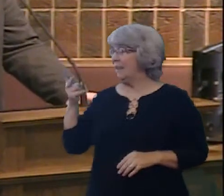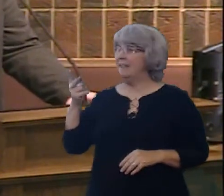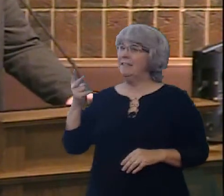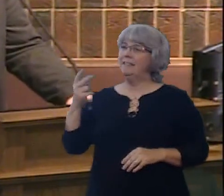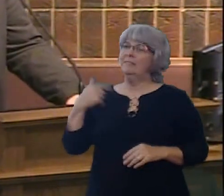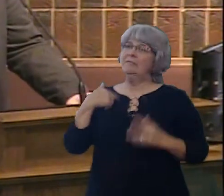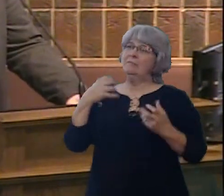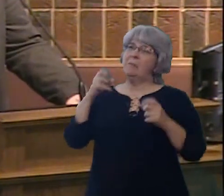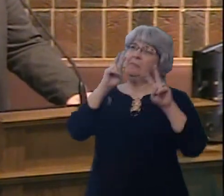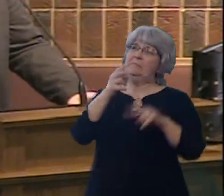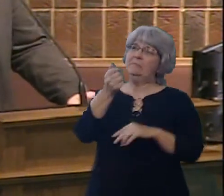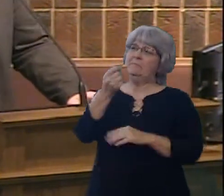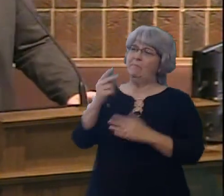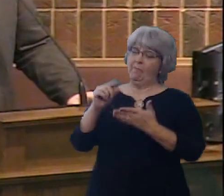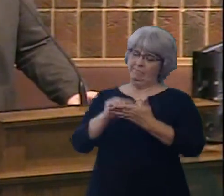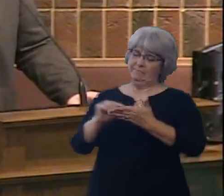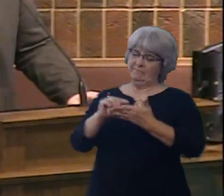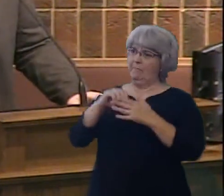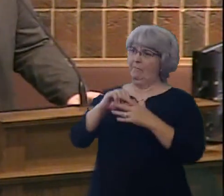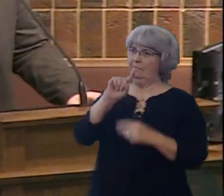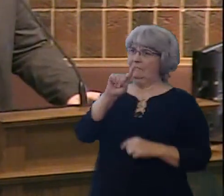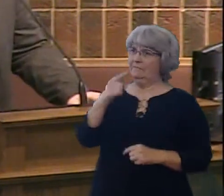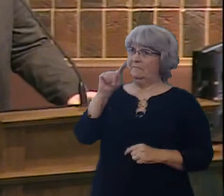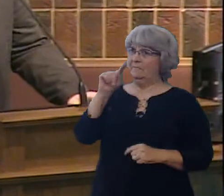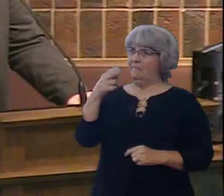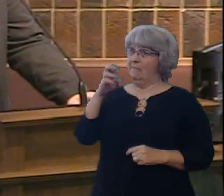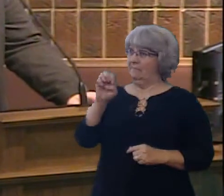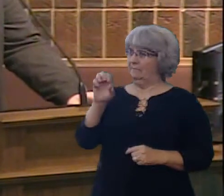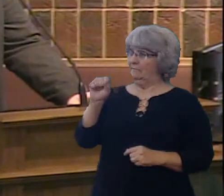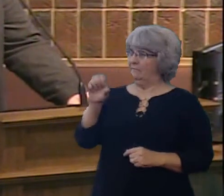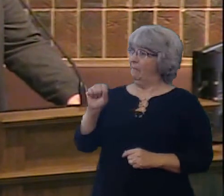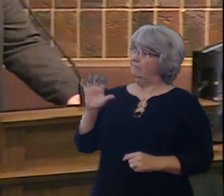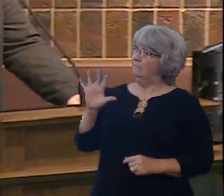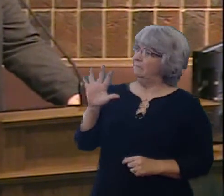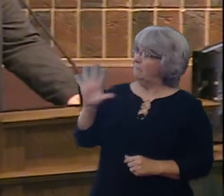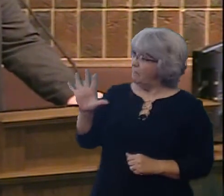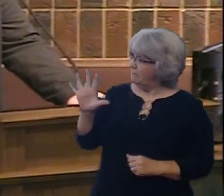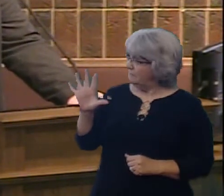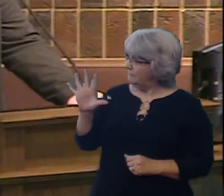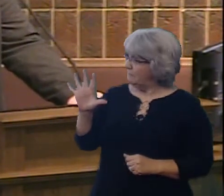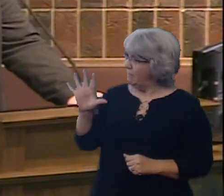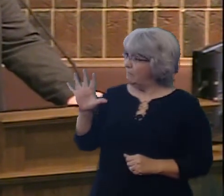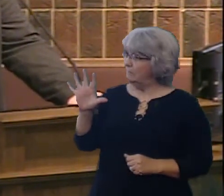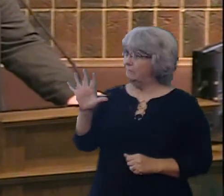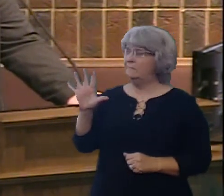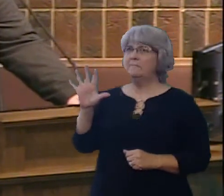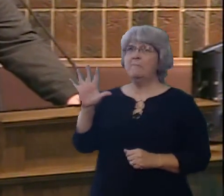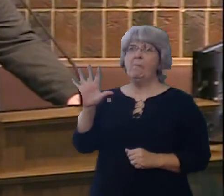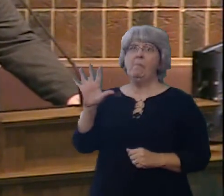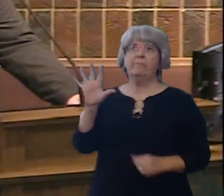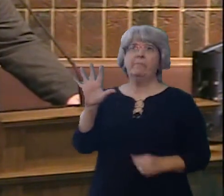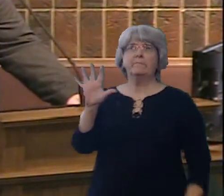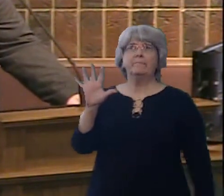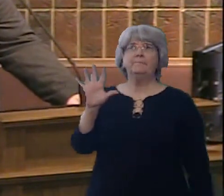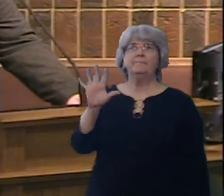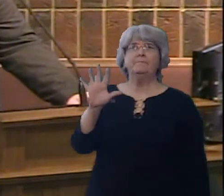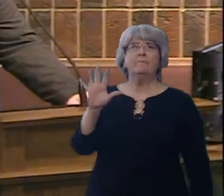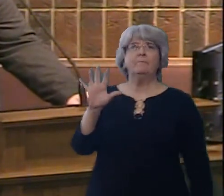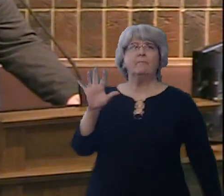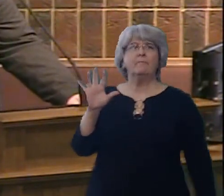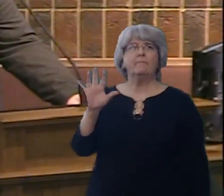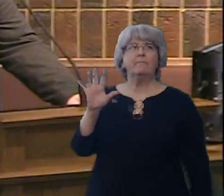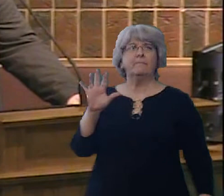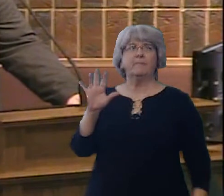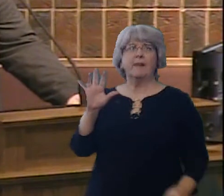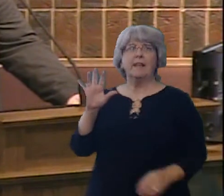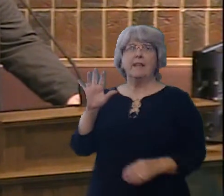a few verses here in 1 Thessalonians chapter 5. Review just briefly what we